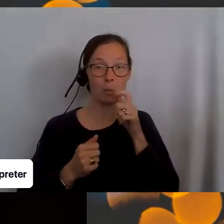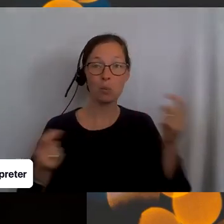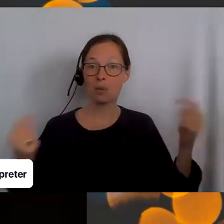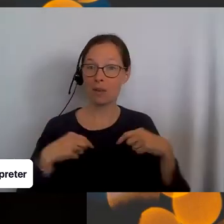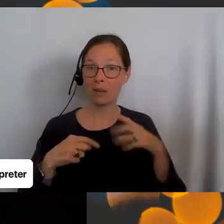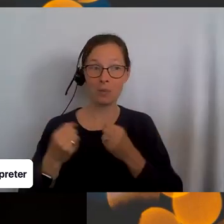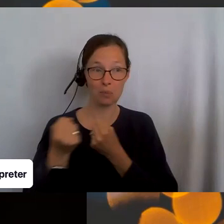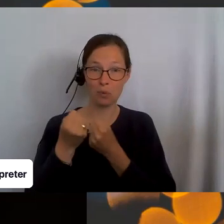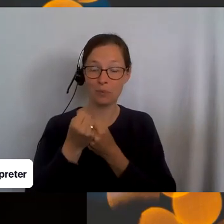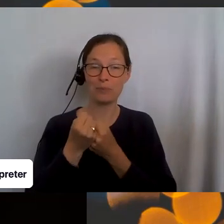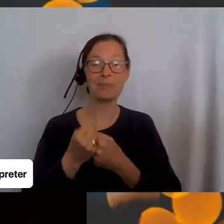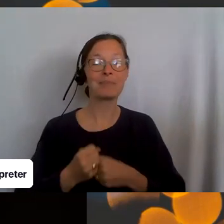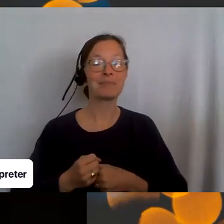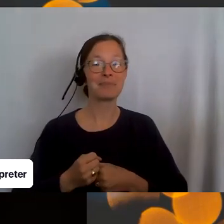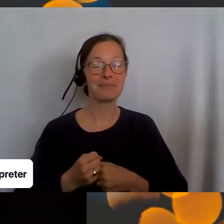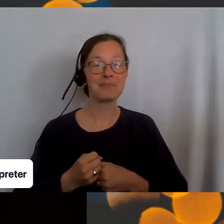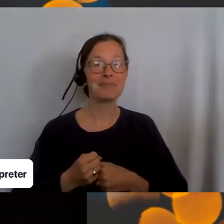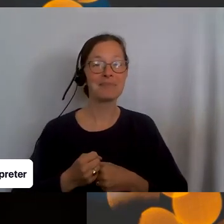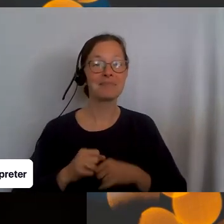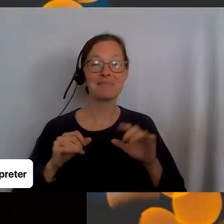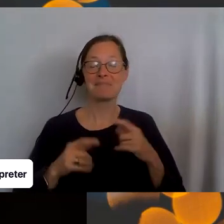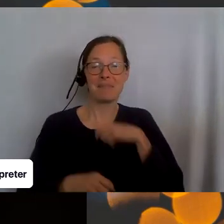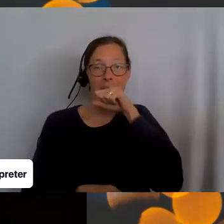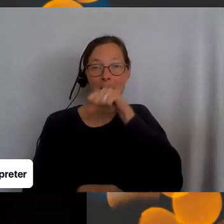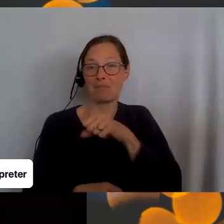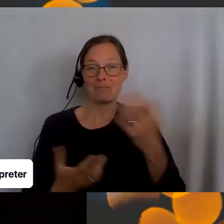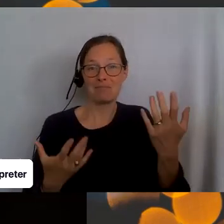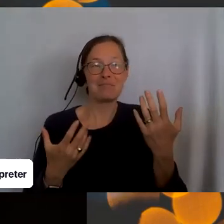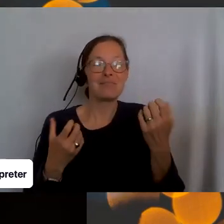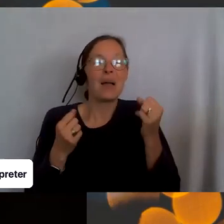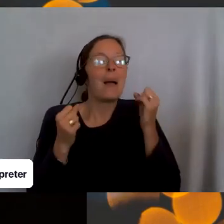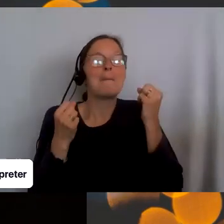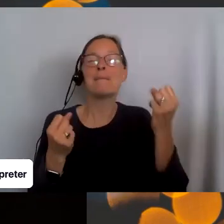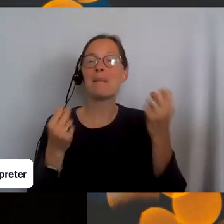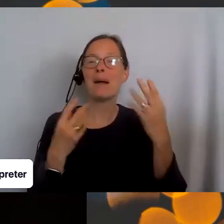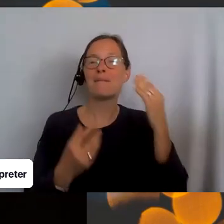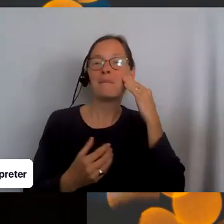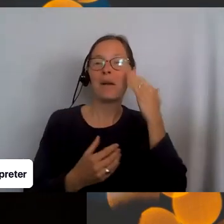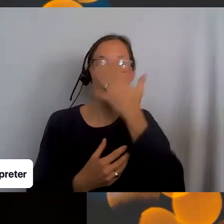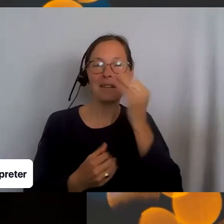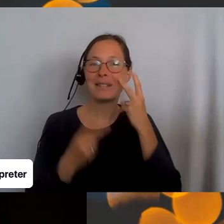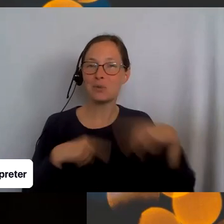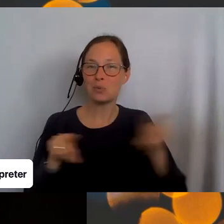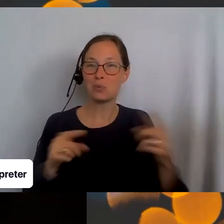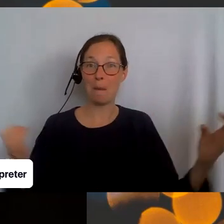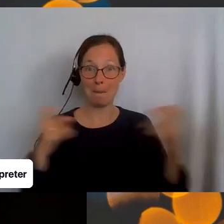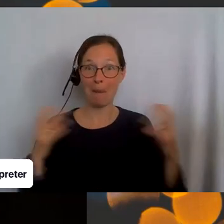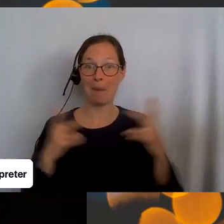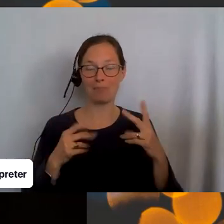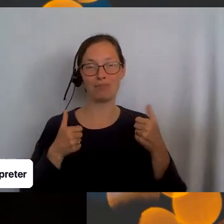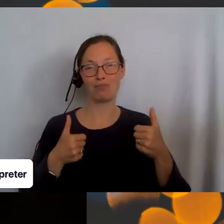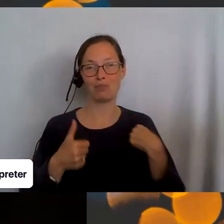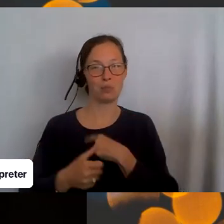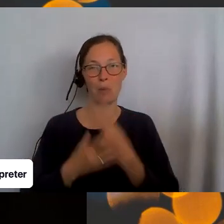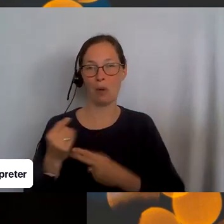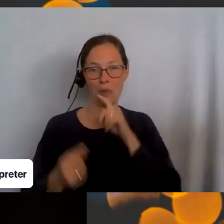and supported. Love to see so many familiar faces and just to see you guys coming back. It's really awesome. We both love